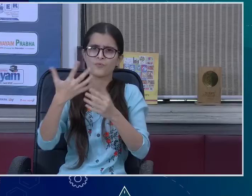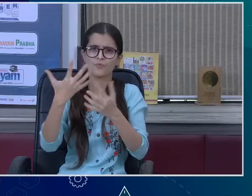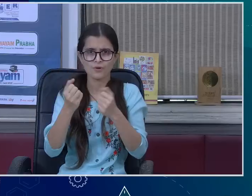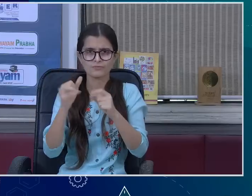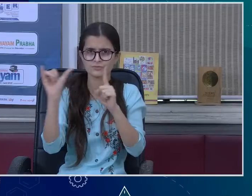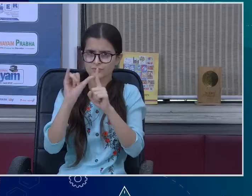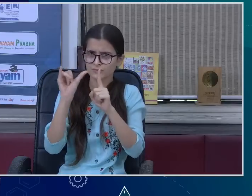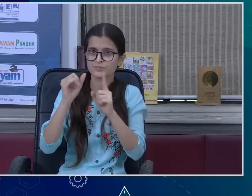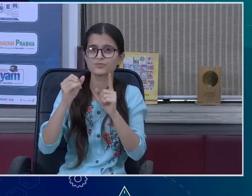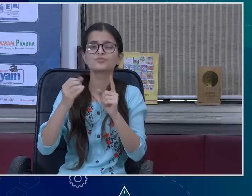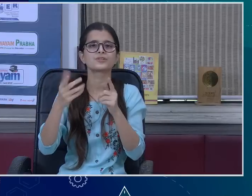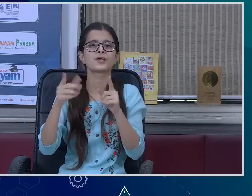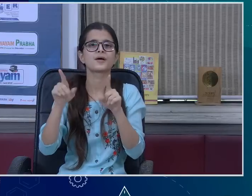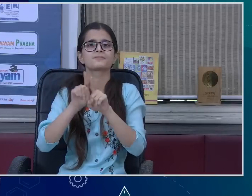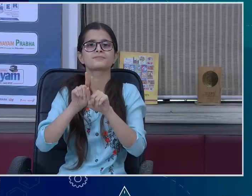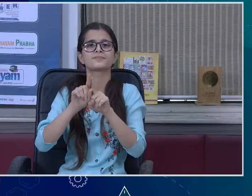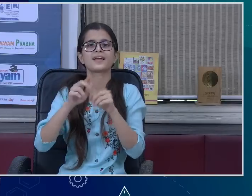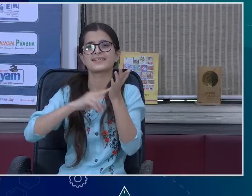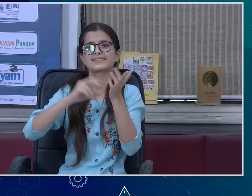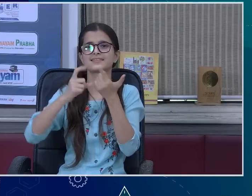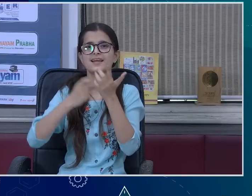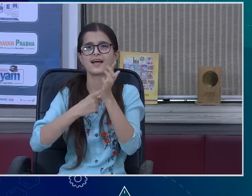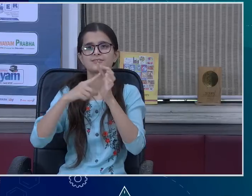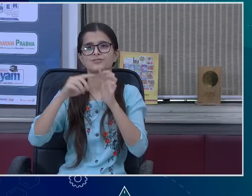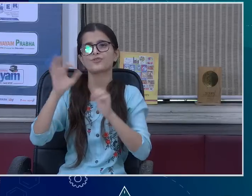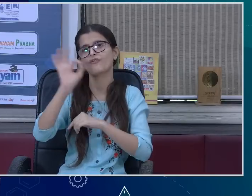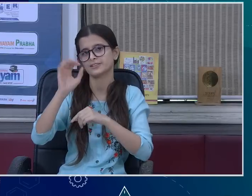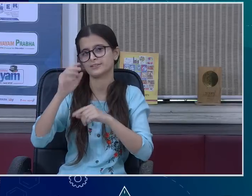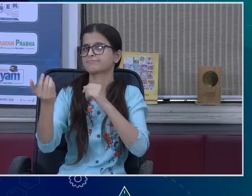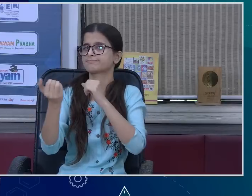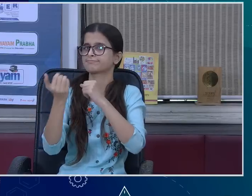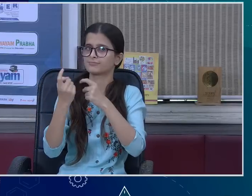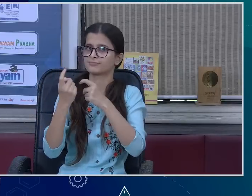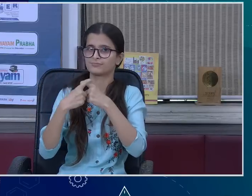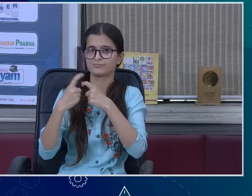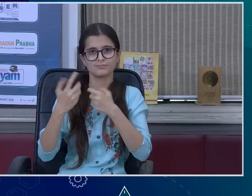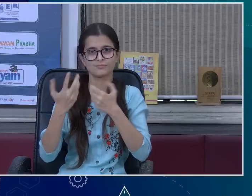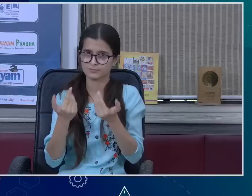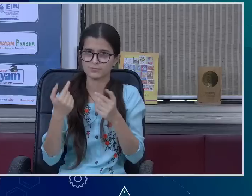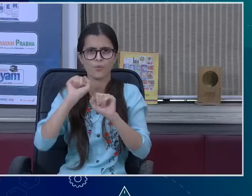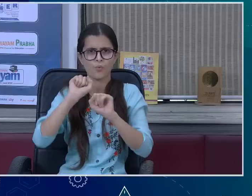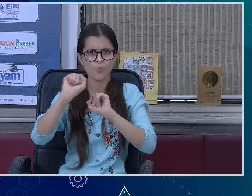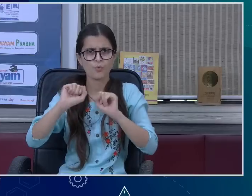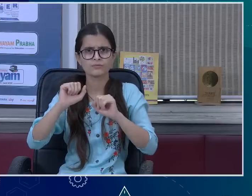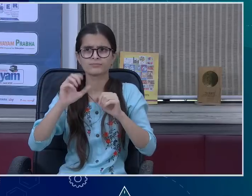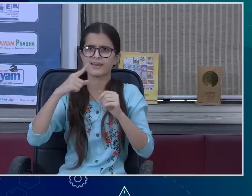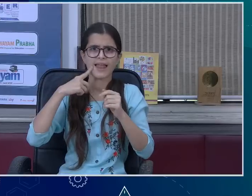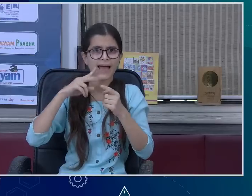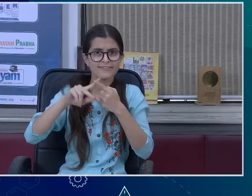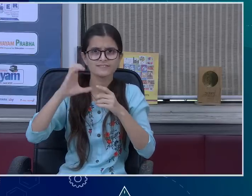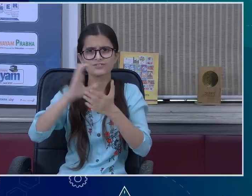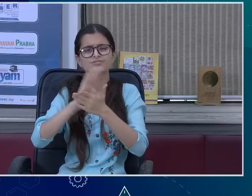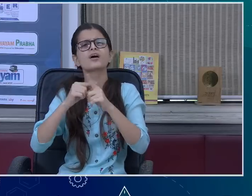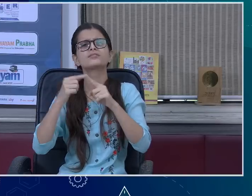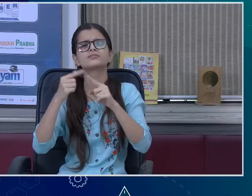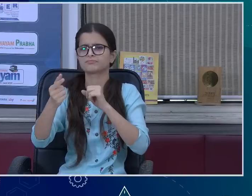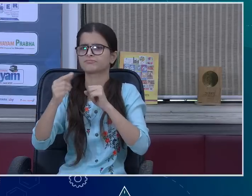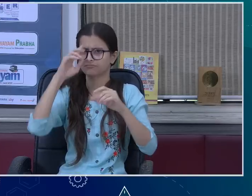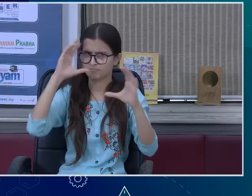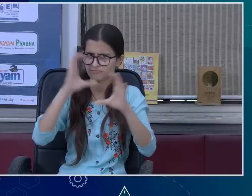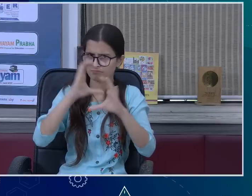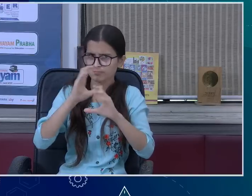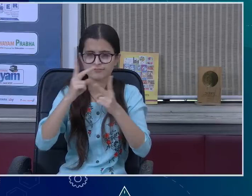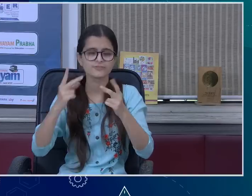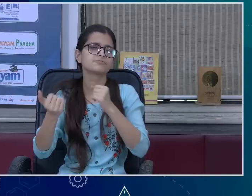YouTube channel, NCERT Official. Through live chat box option, you can drop your question, any queries related to the session or